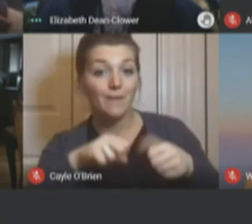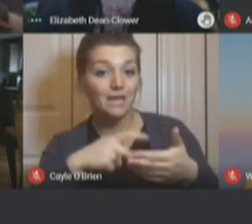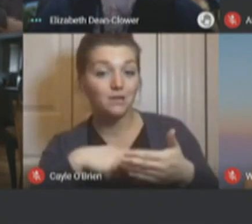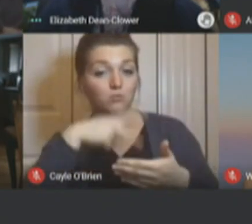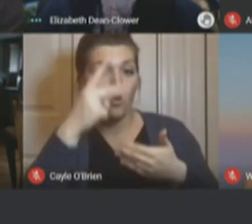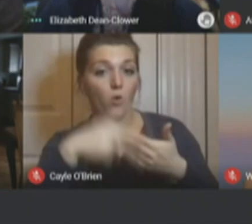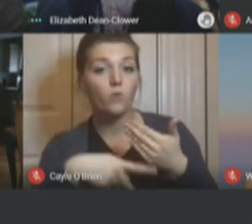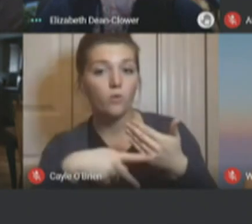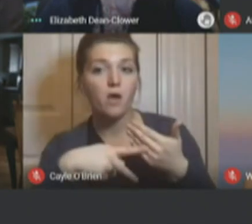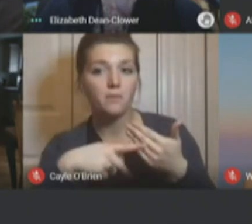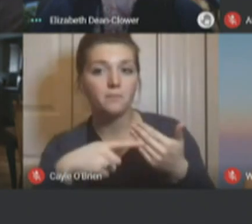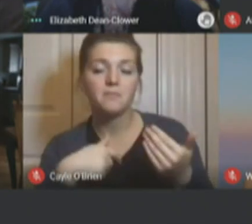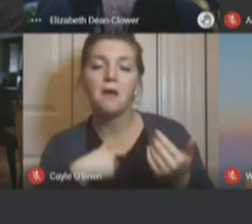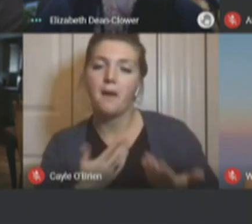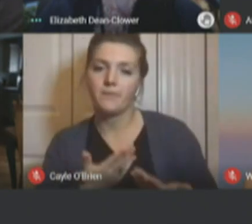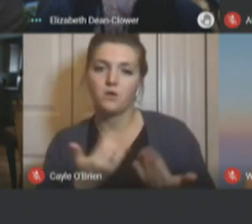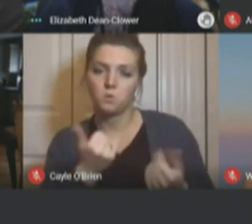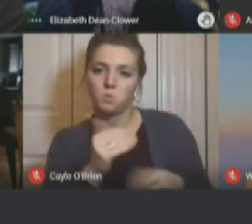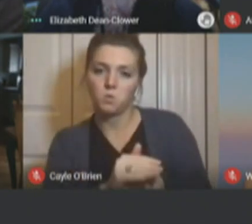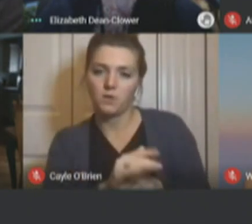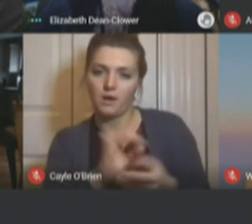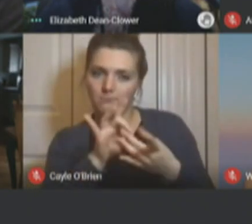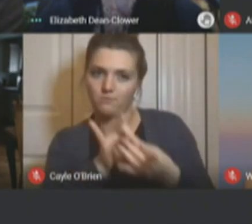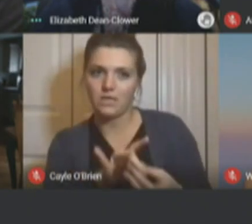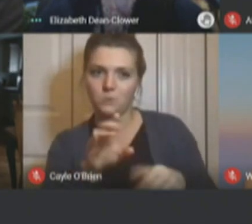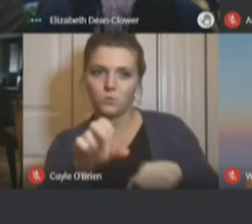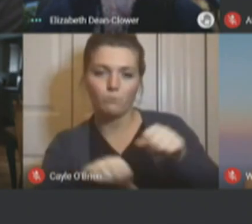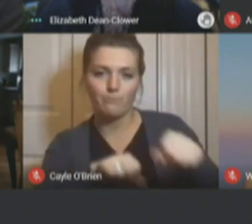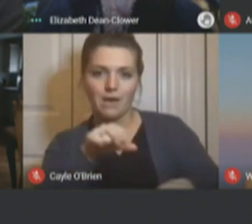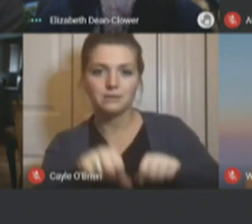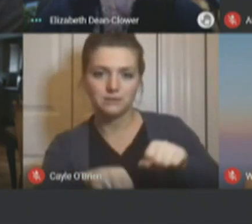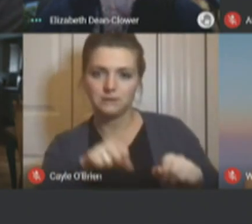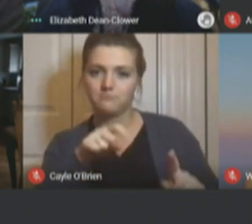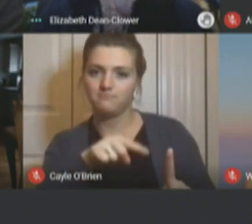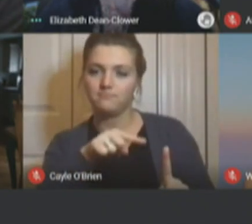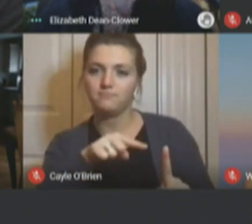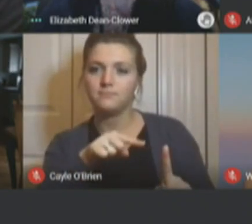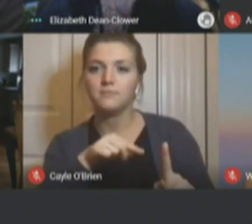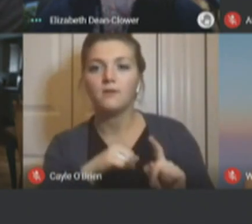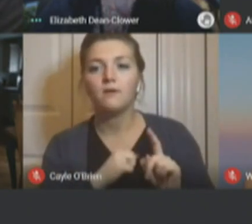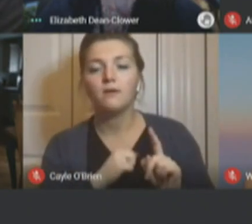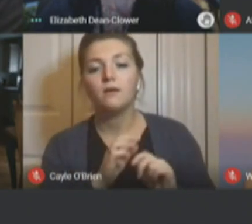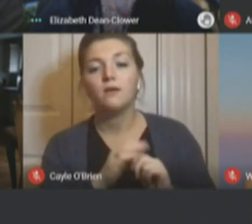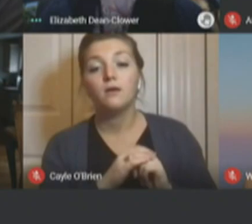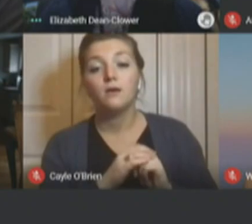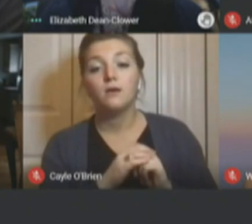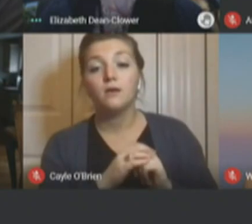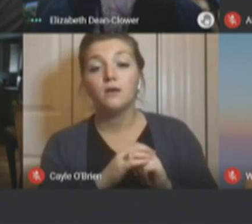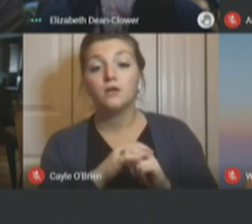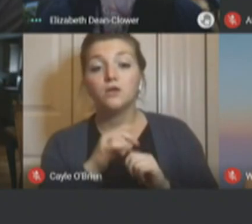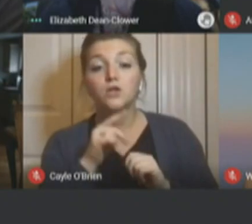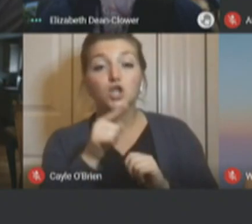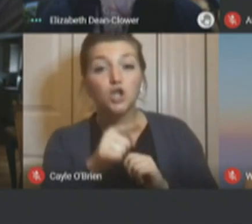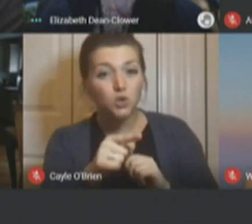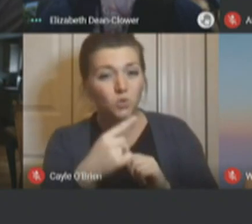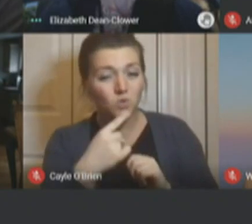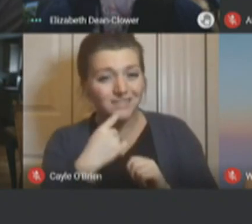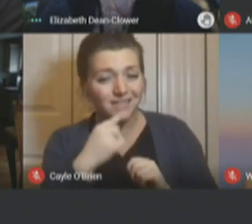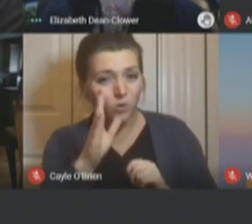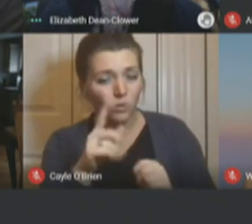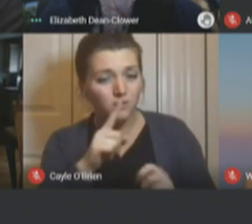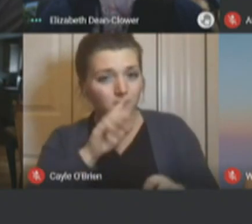is why I'm here tonight. If you're going to have something confirmed by June,